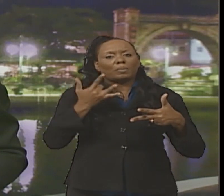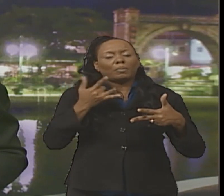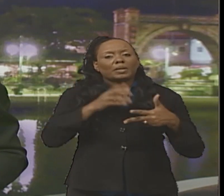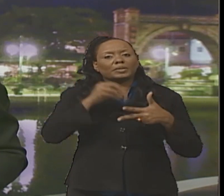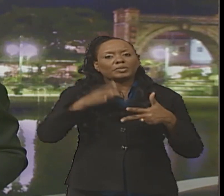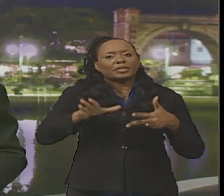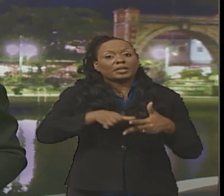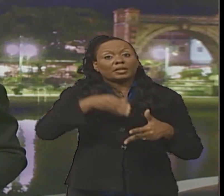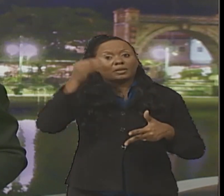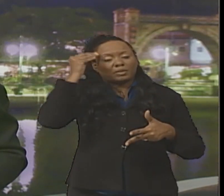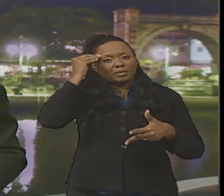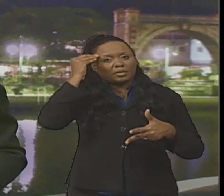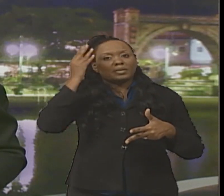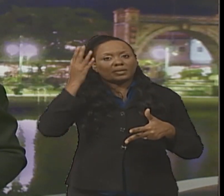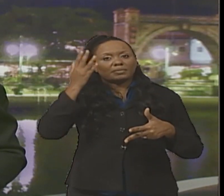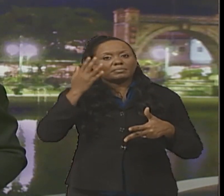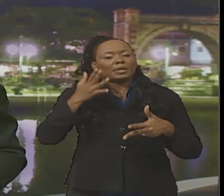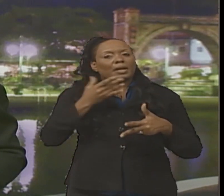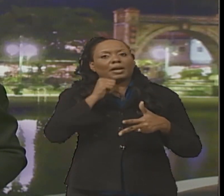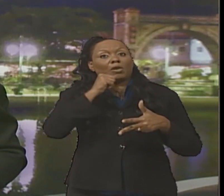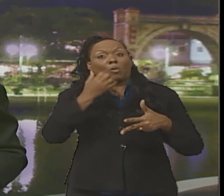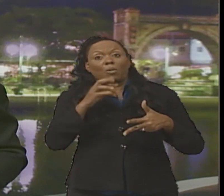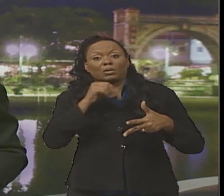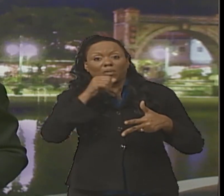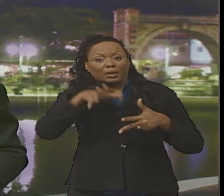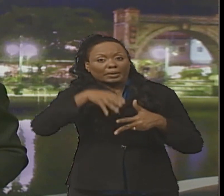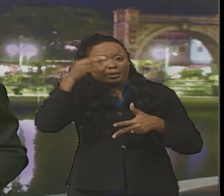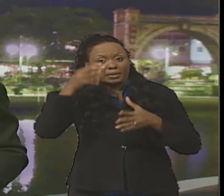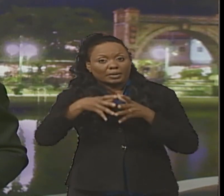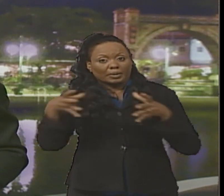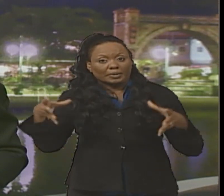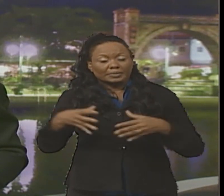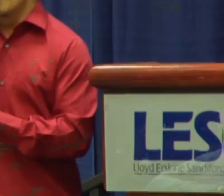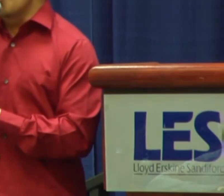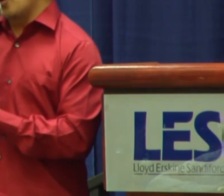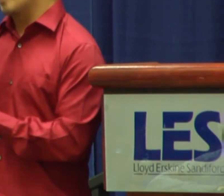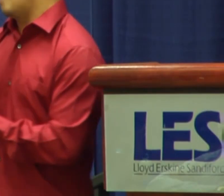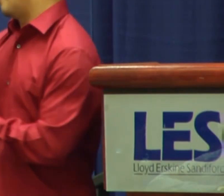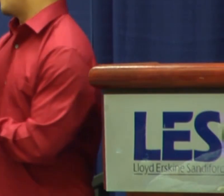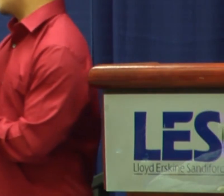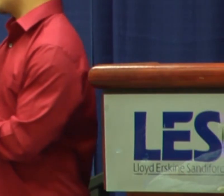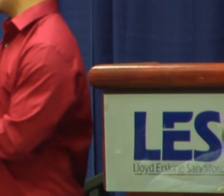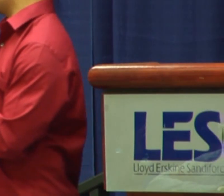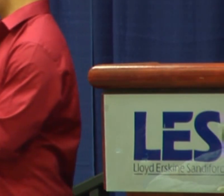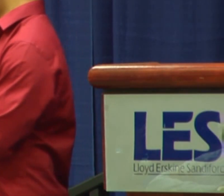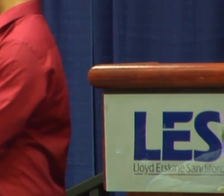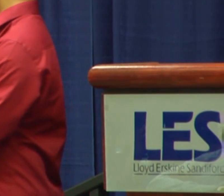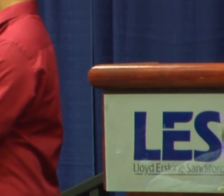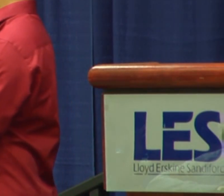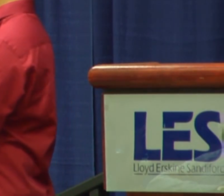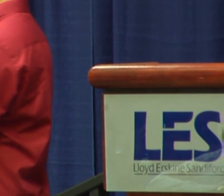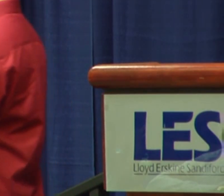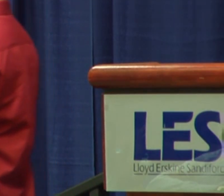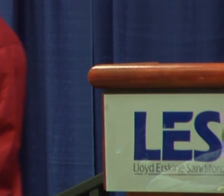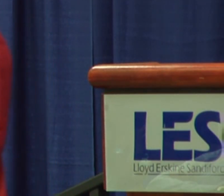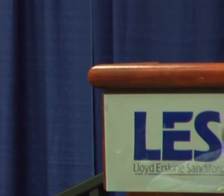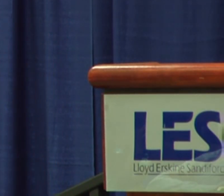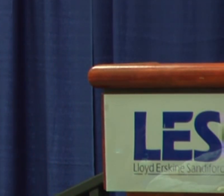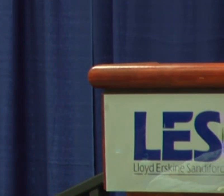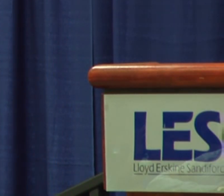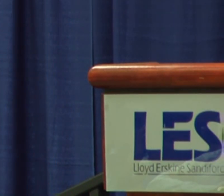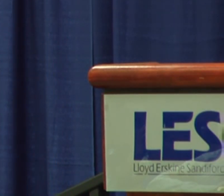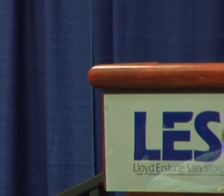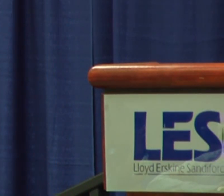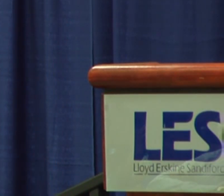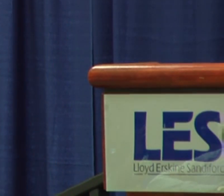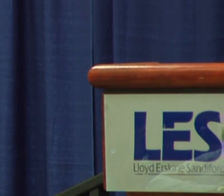performing at lower levels. We get our students to do rote memorization. So rote memorization has